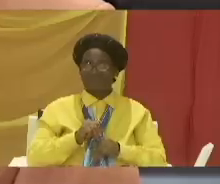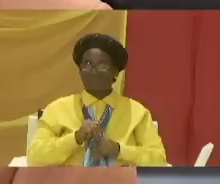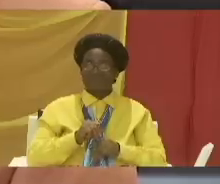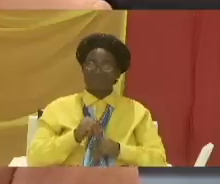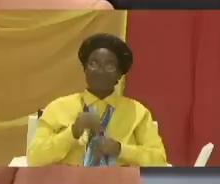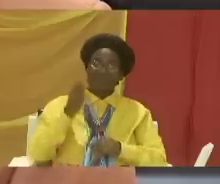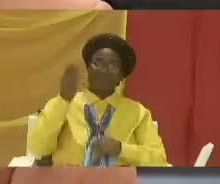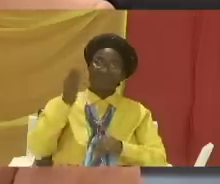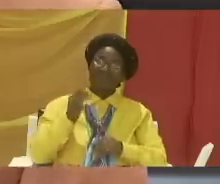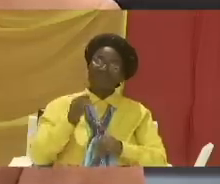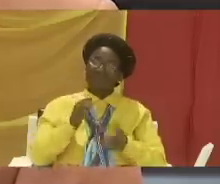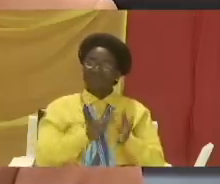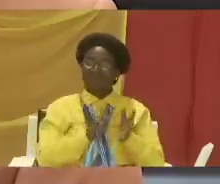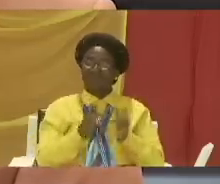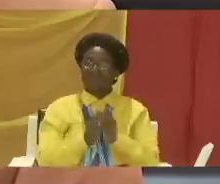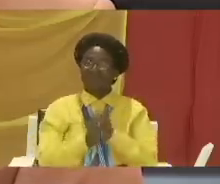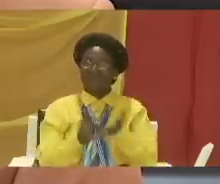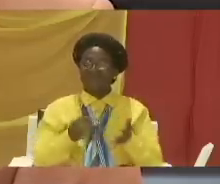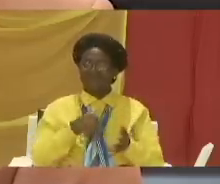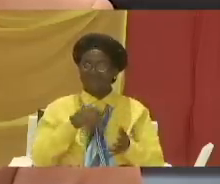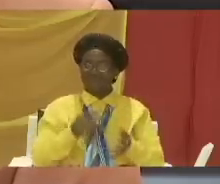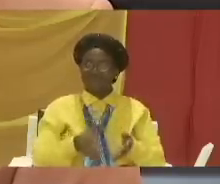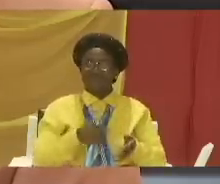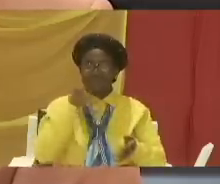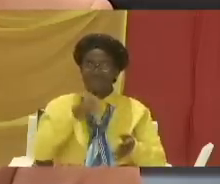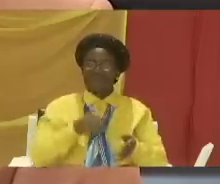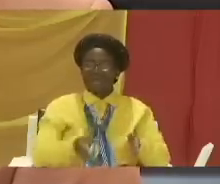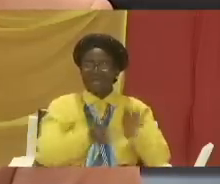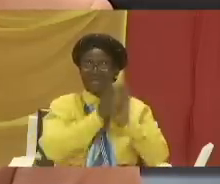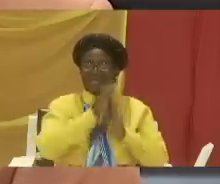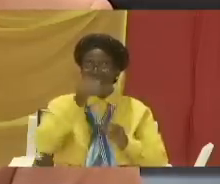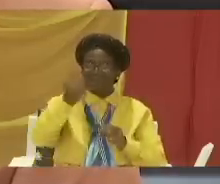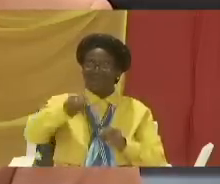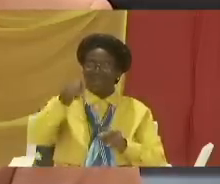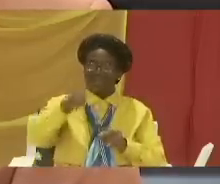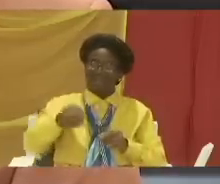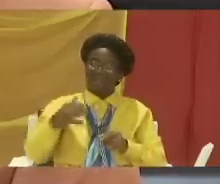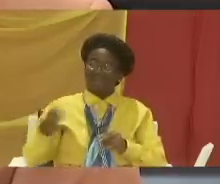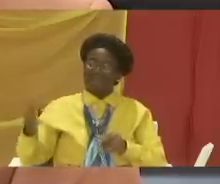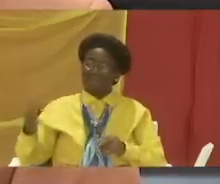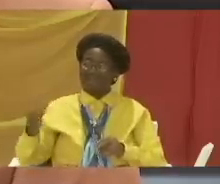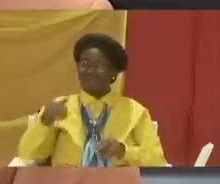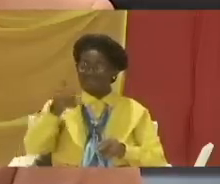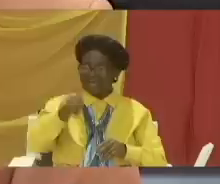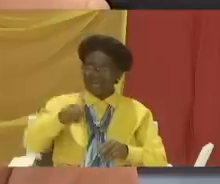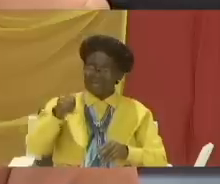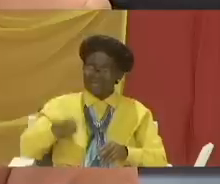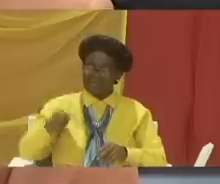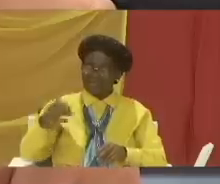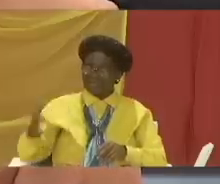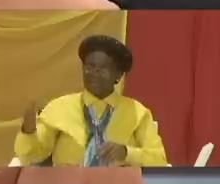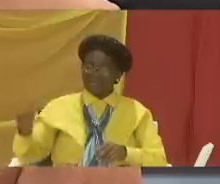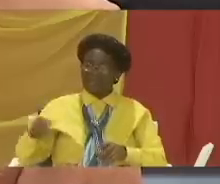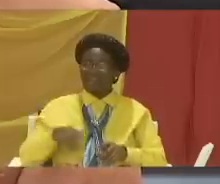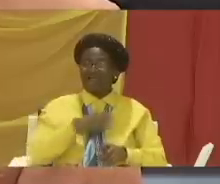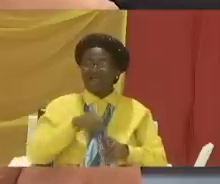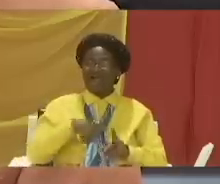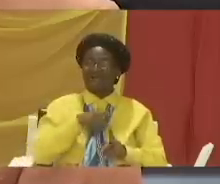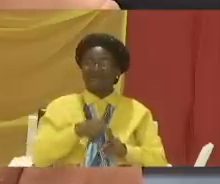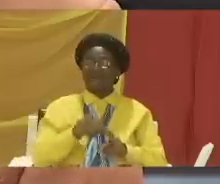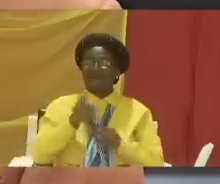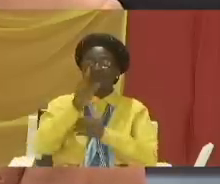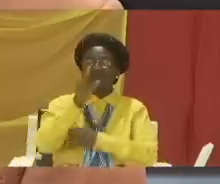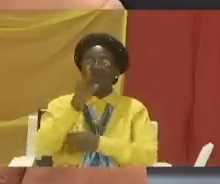Ask anything, anything. And when God says anything, it means anything.